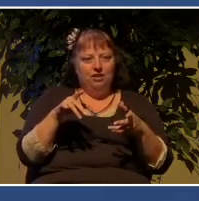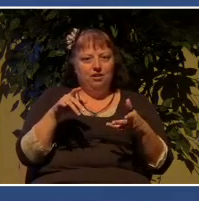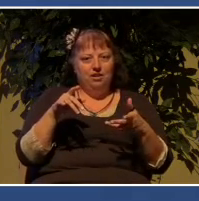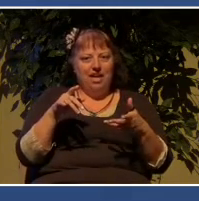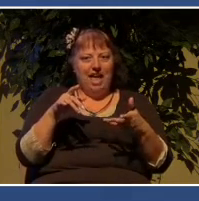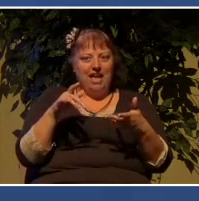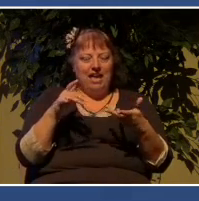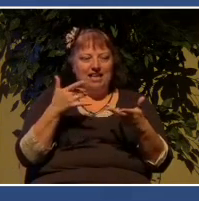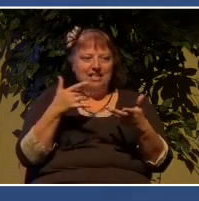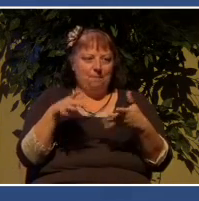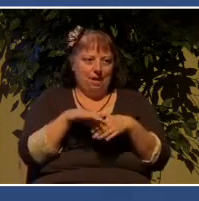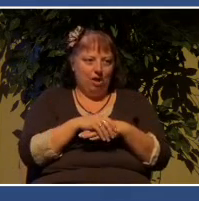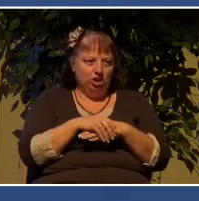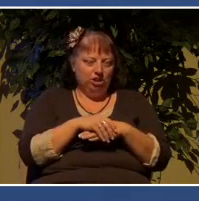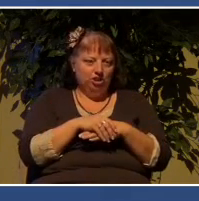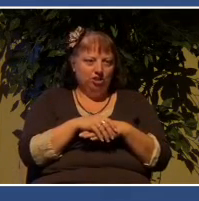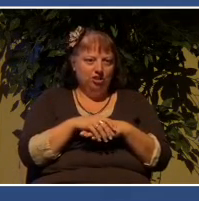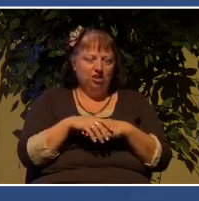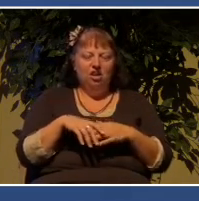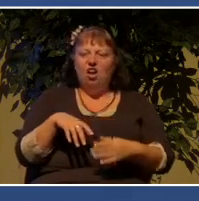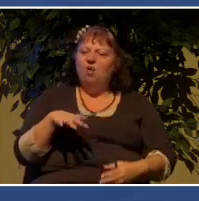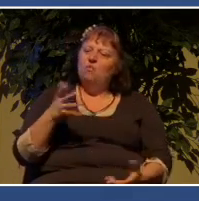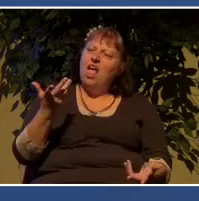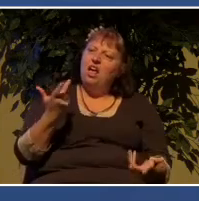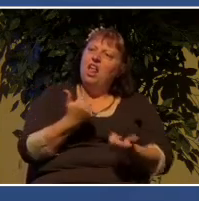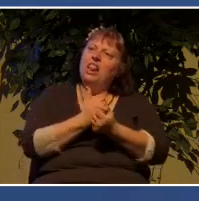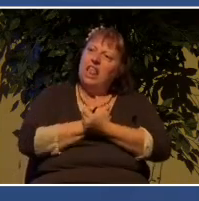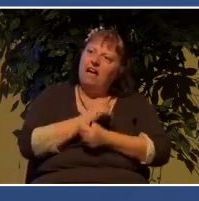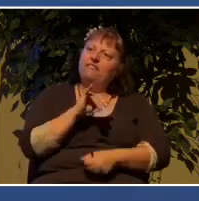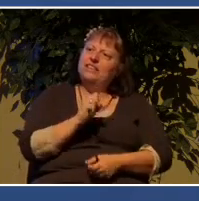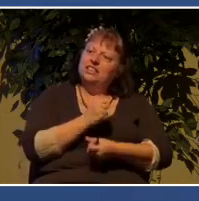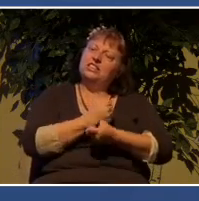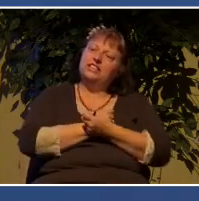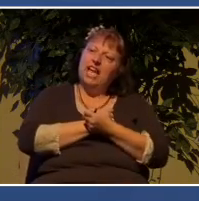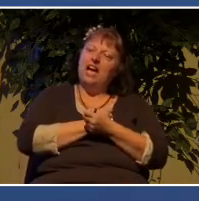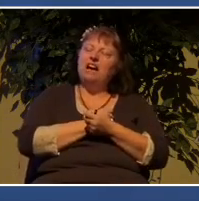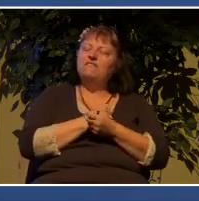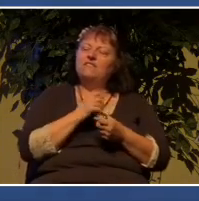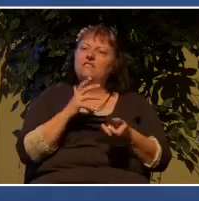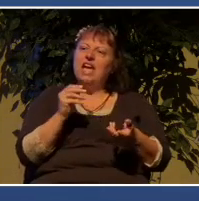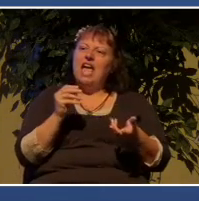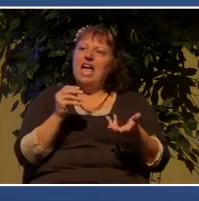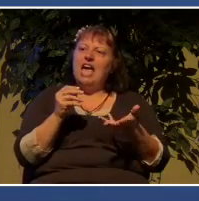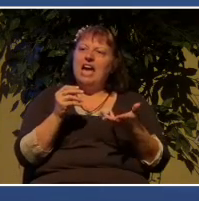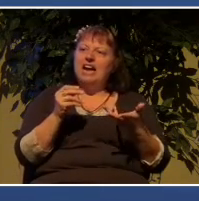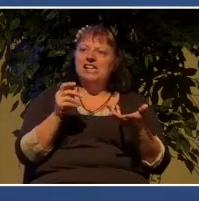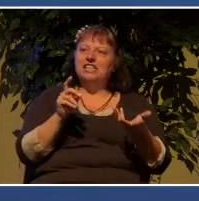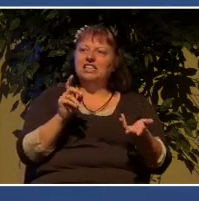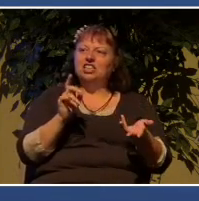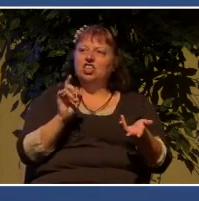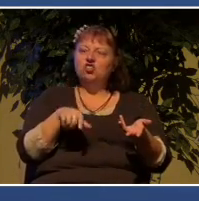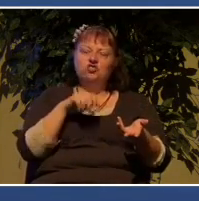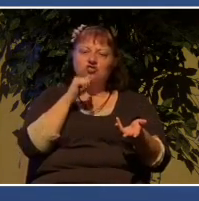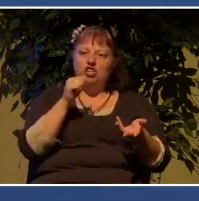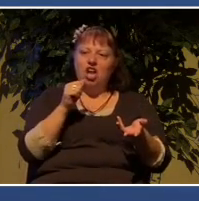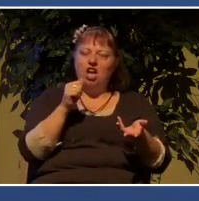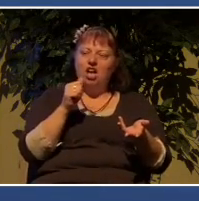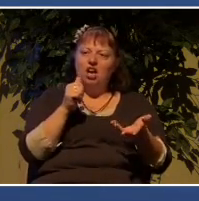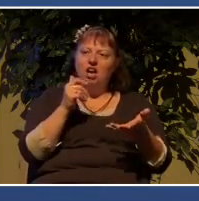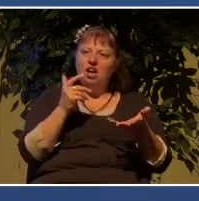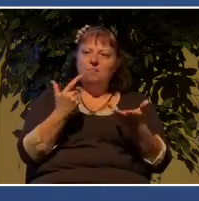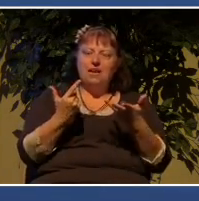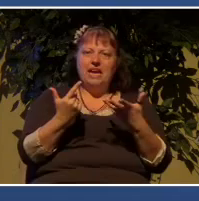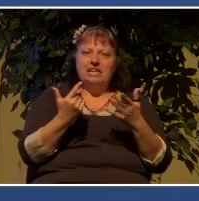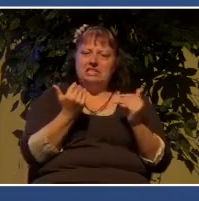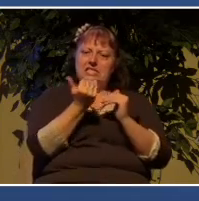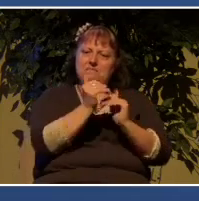four-way relationship. And that's where society is going, because once you reject biblical